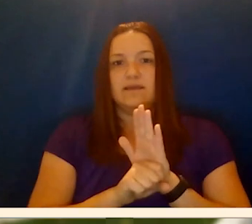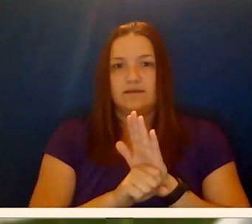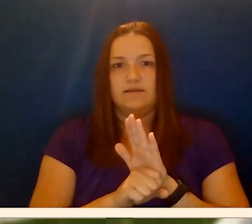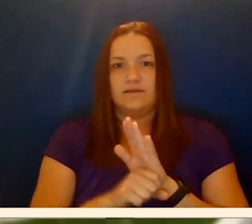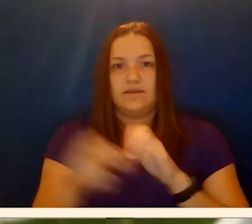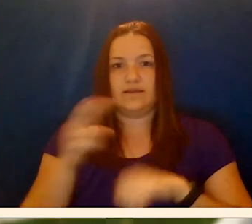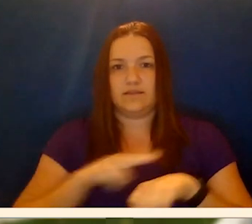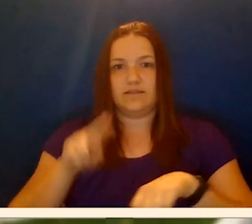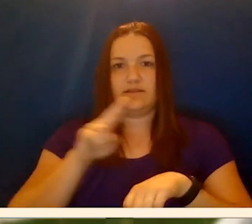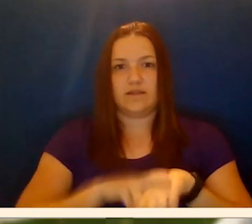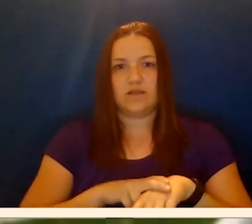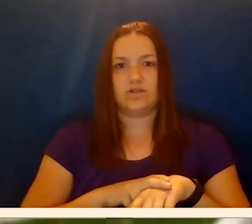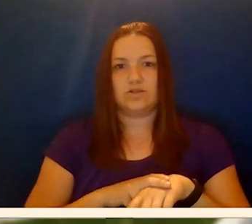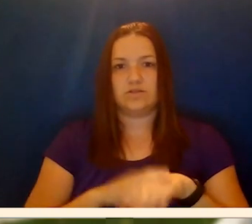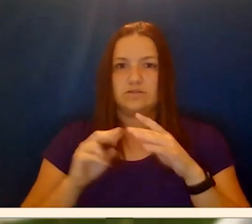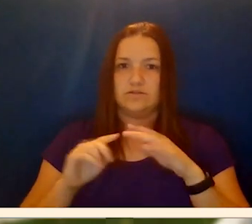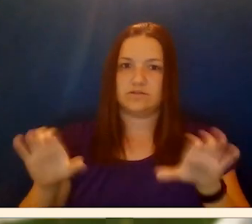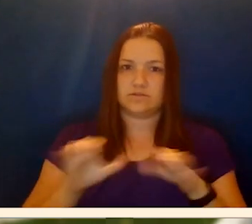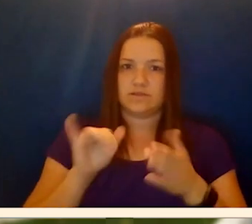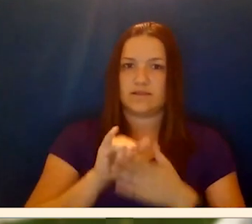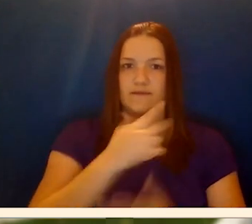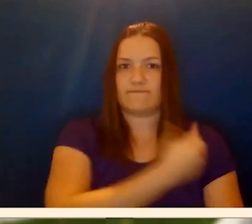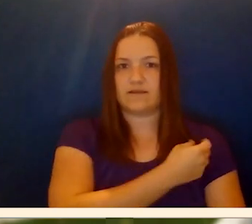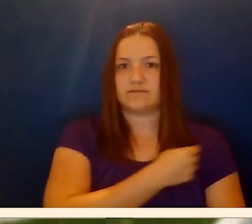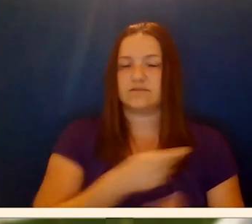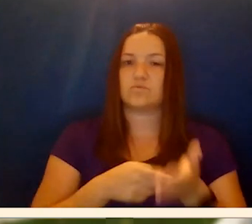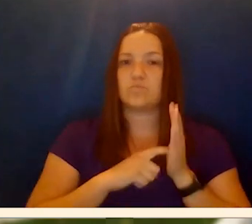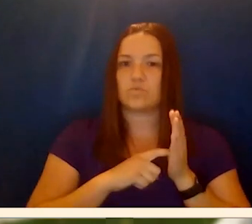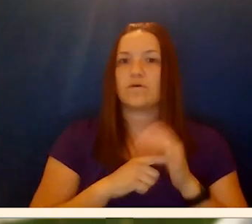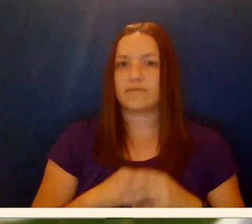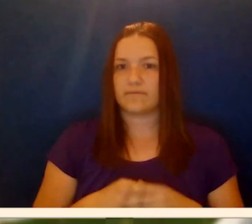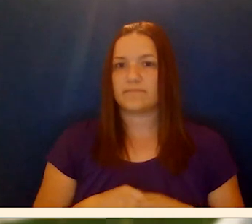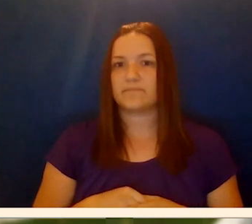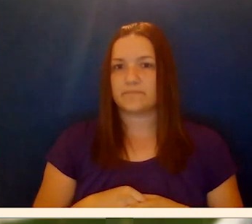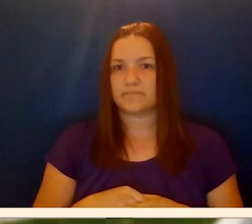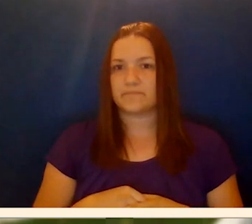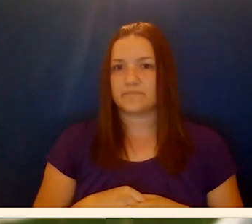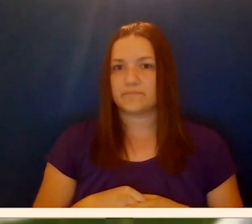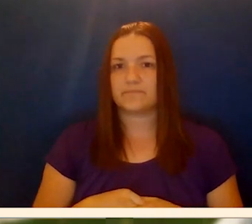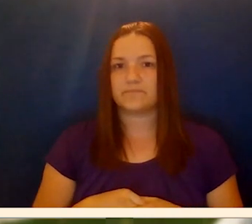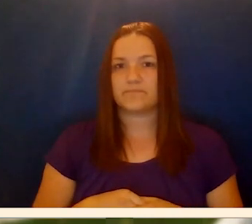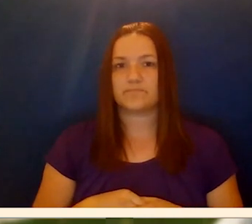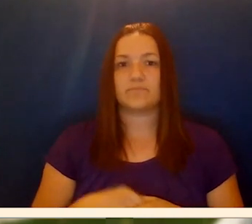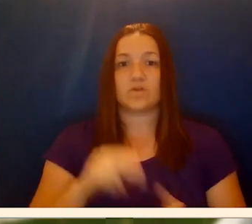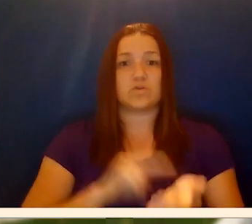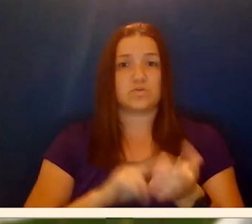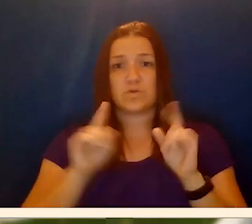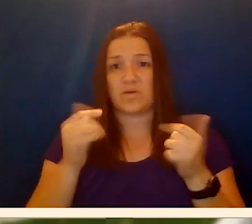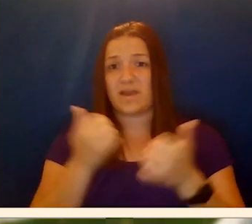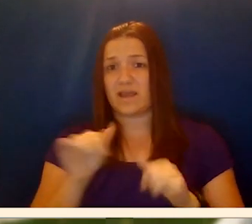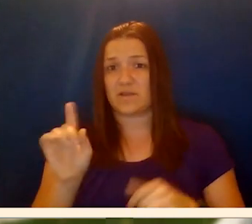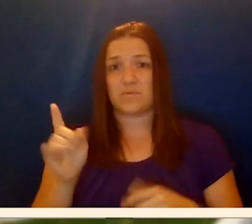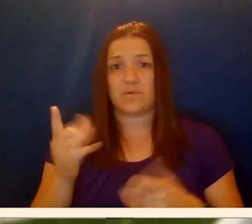the nation that has implemented this vaccine mandate. So nurses can go really anywhere. There's a